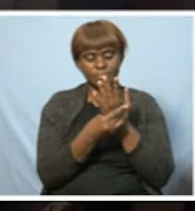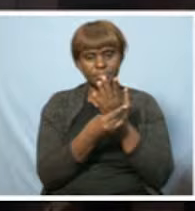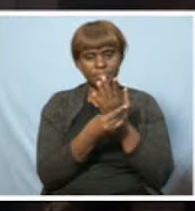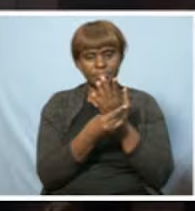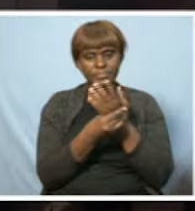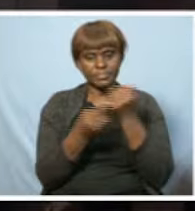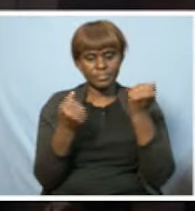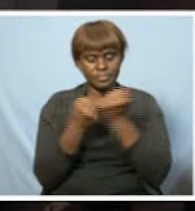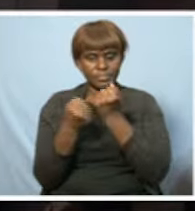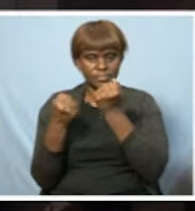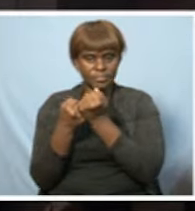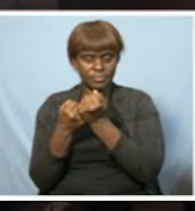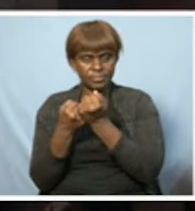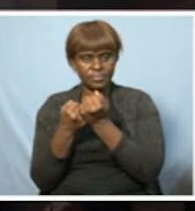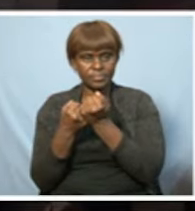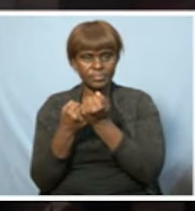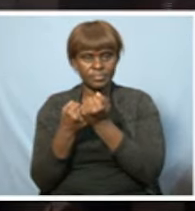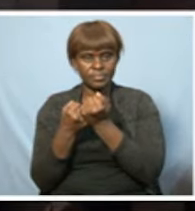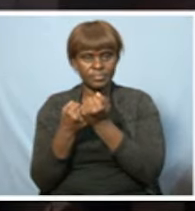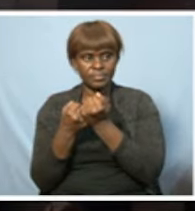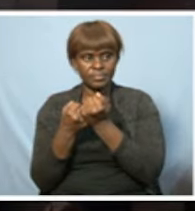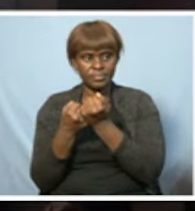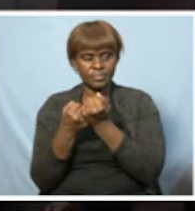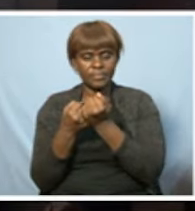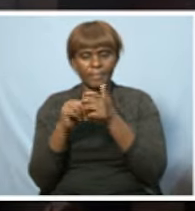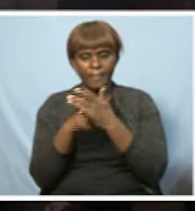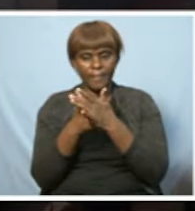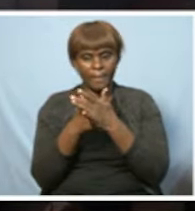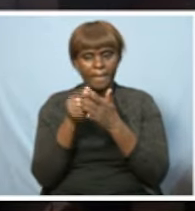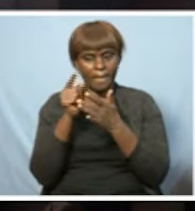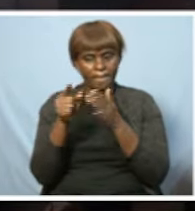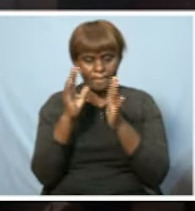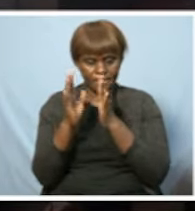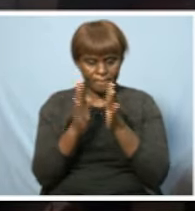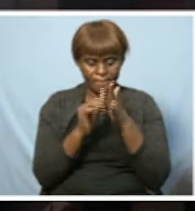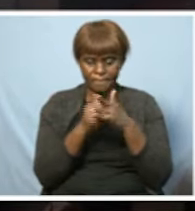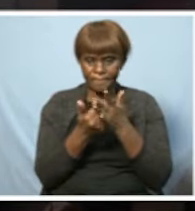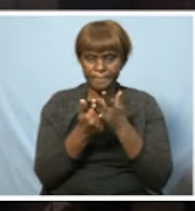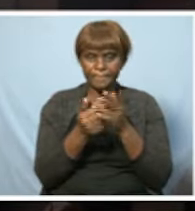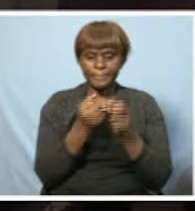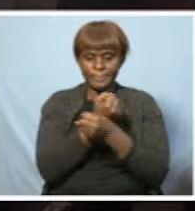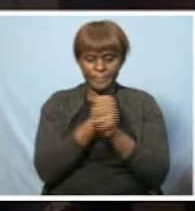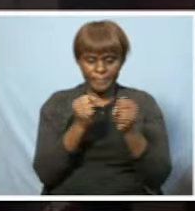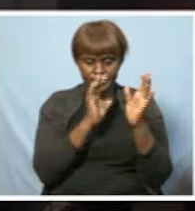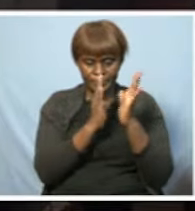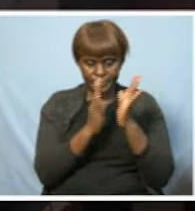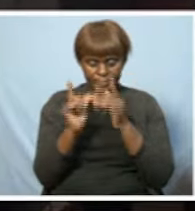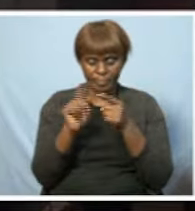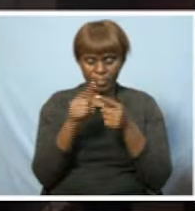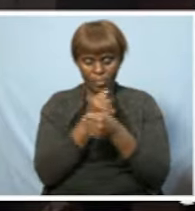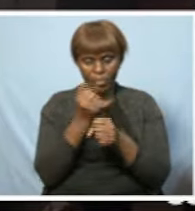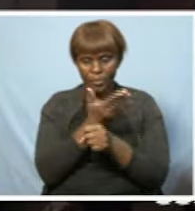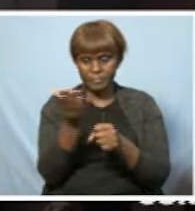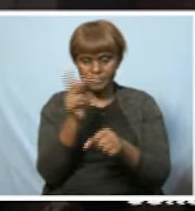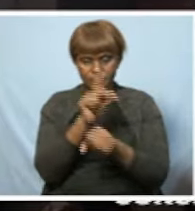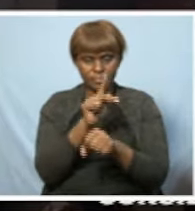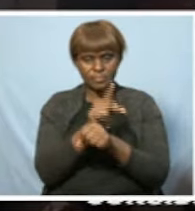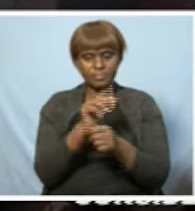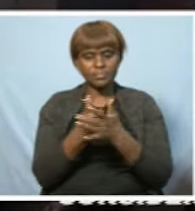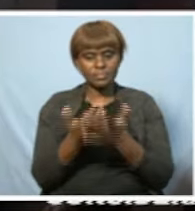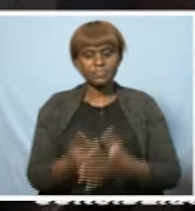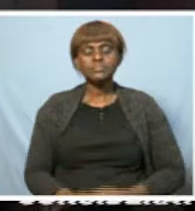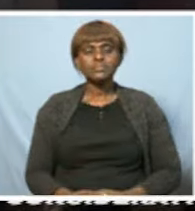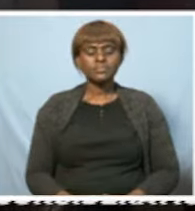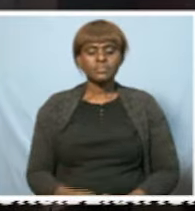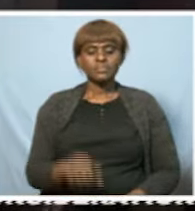support? And how do you intend to solve those problems? Yes,